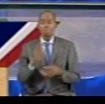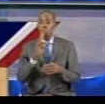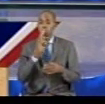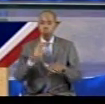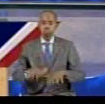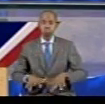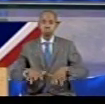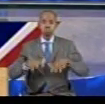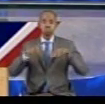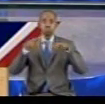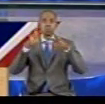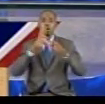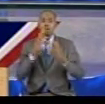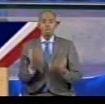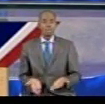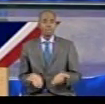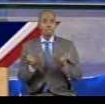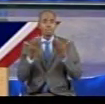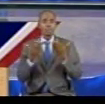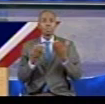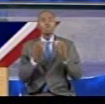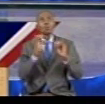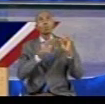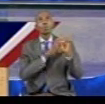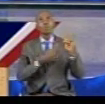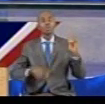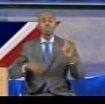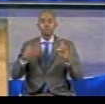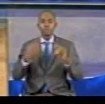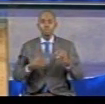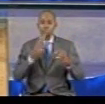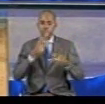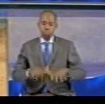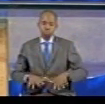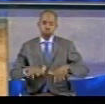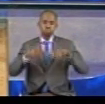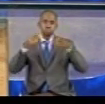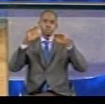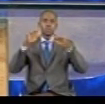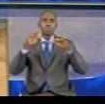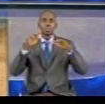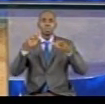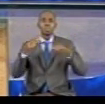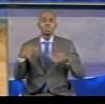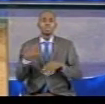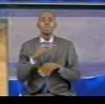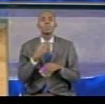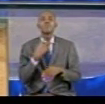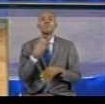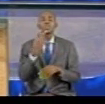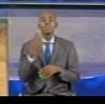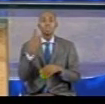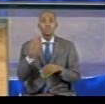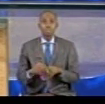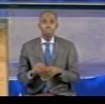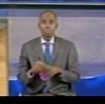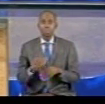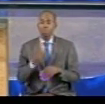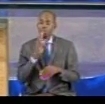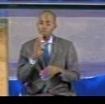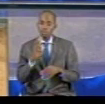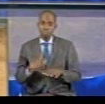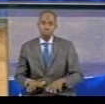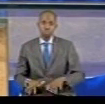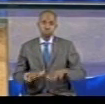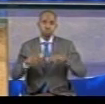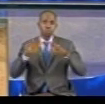O Lord, the floods have lifted up their voice. The floods lift up